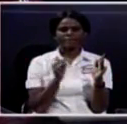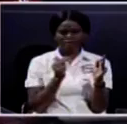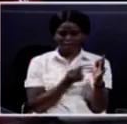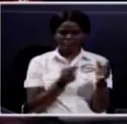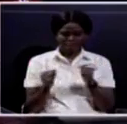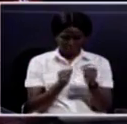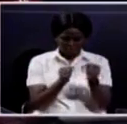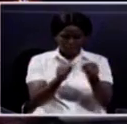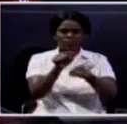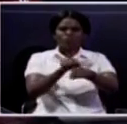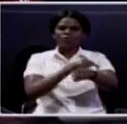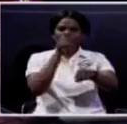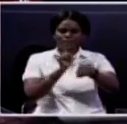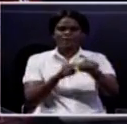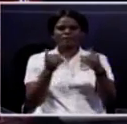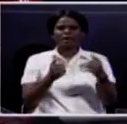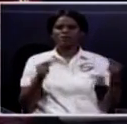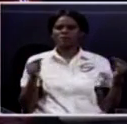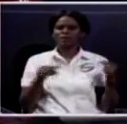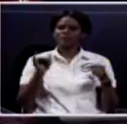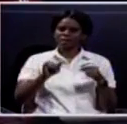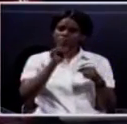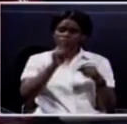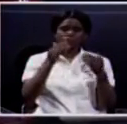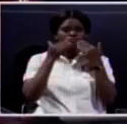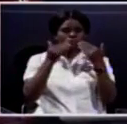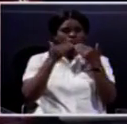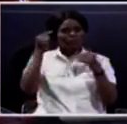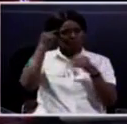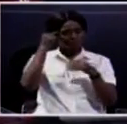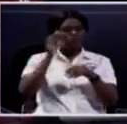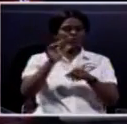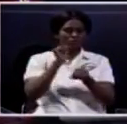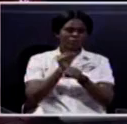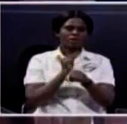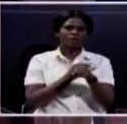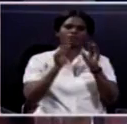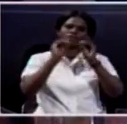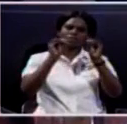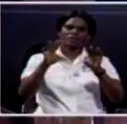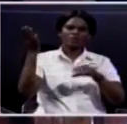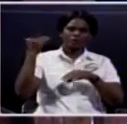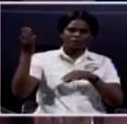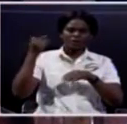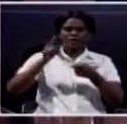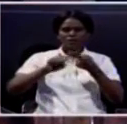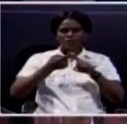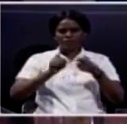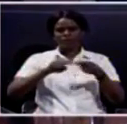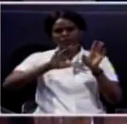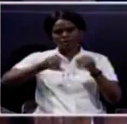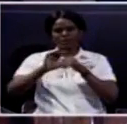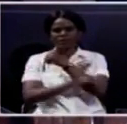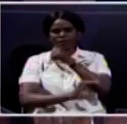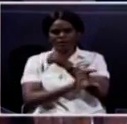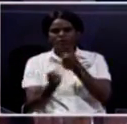for some time, Gravazo, it pays to appreciate what government is doing. When we were teachers in those years, our friends left this country to